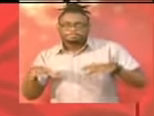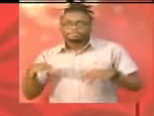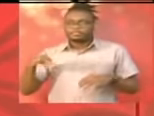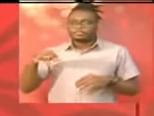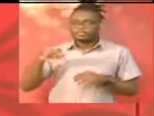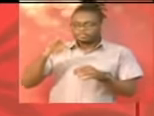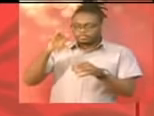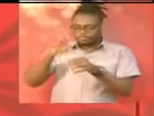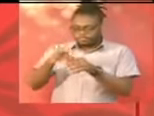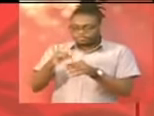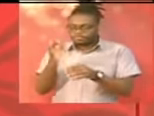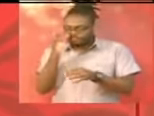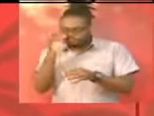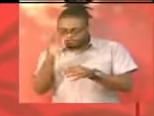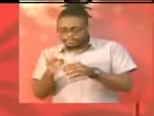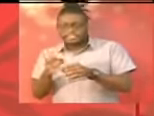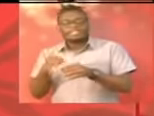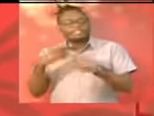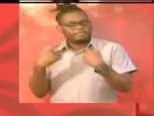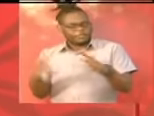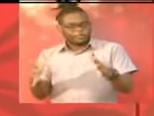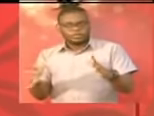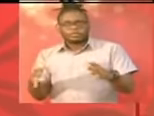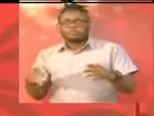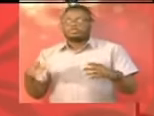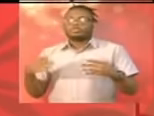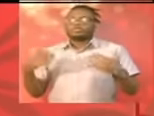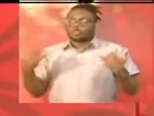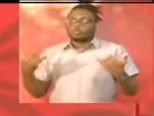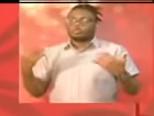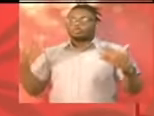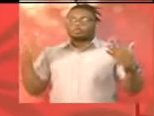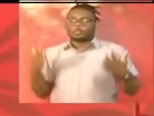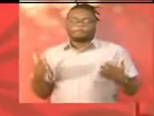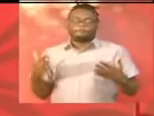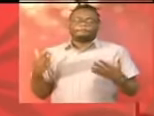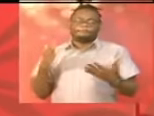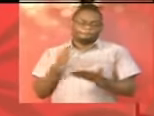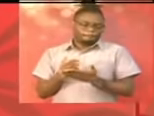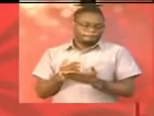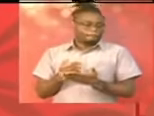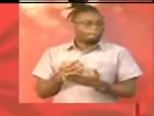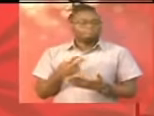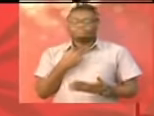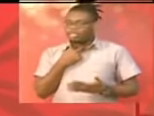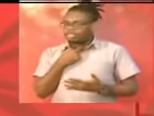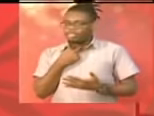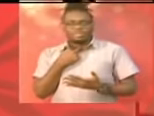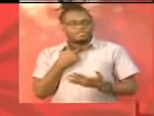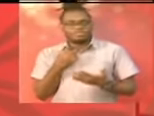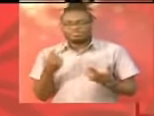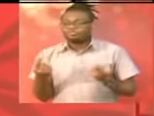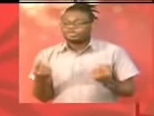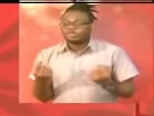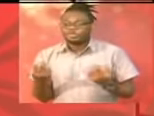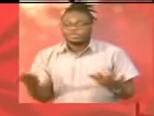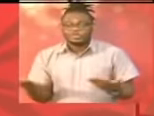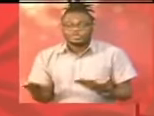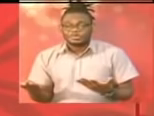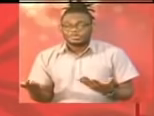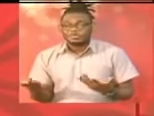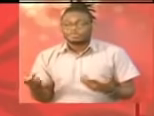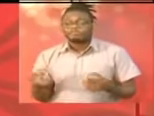halt. I was directed to the public healthcare system for further assessment. I alerted my